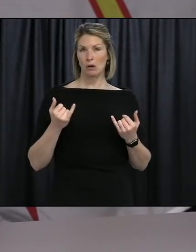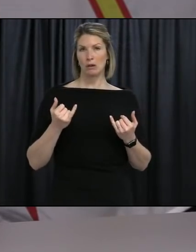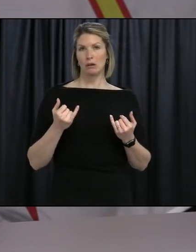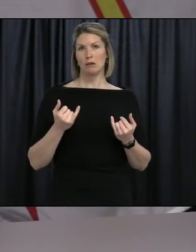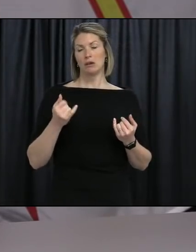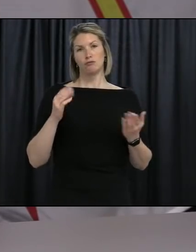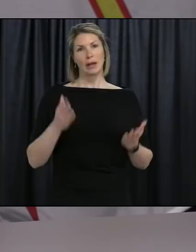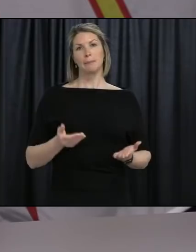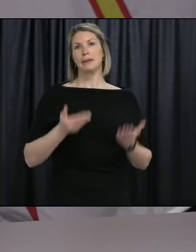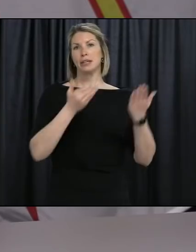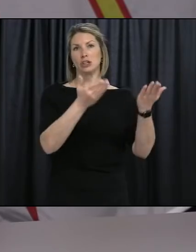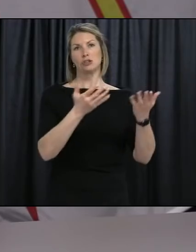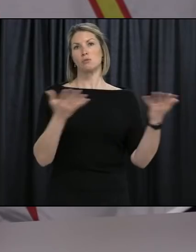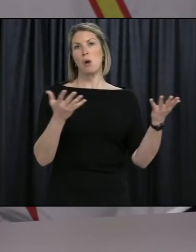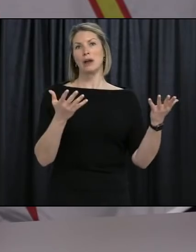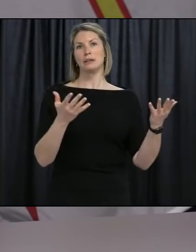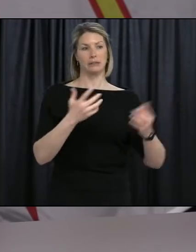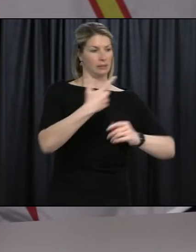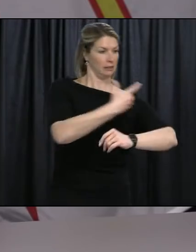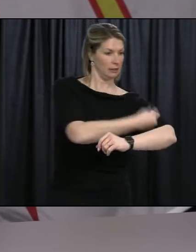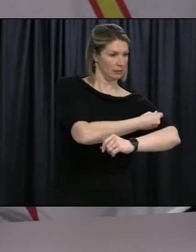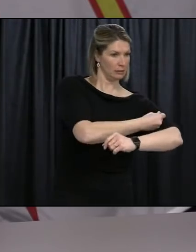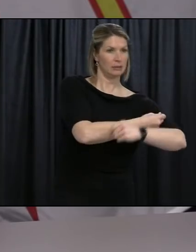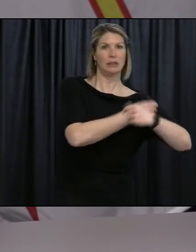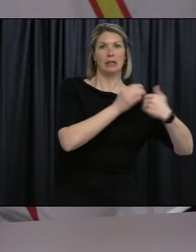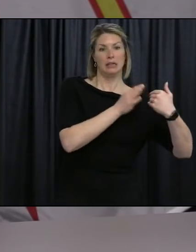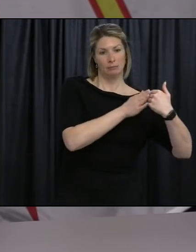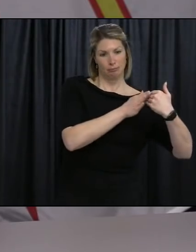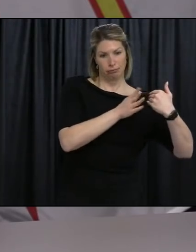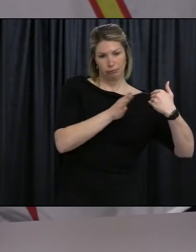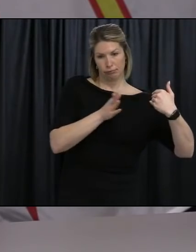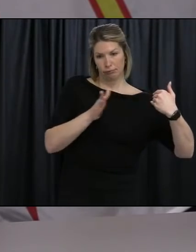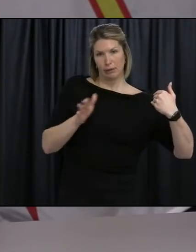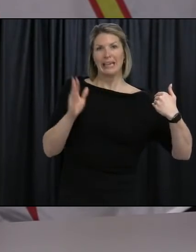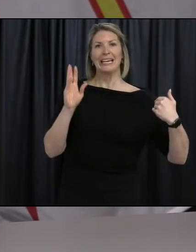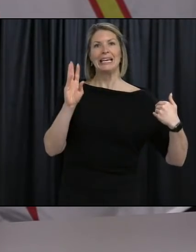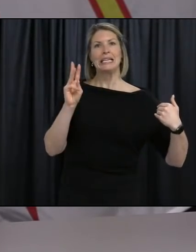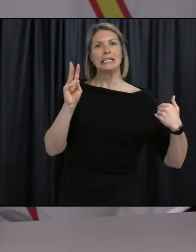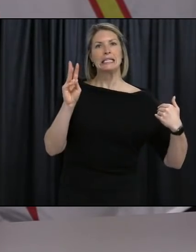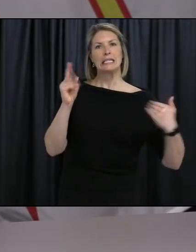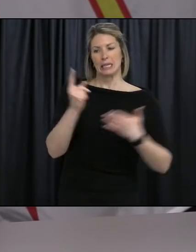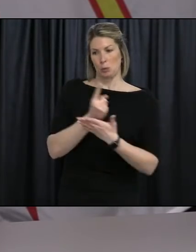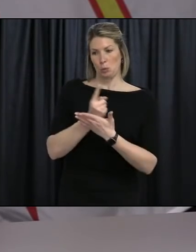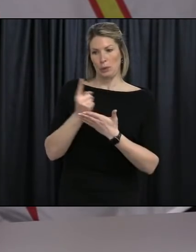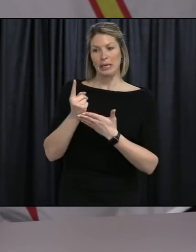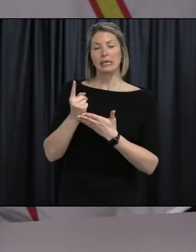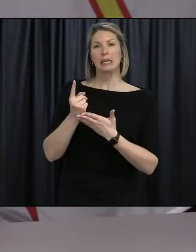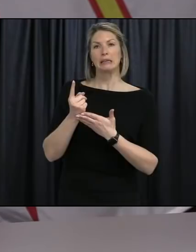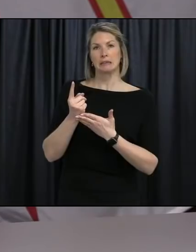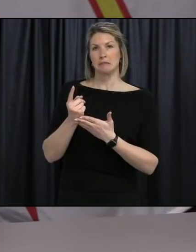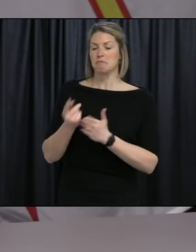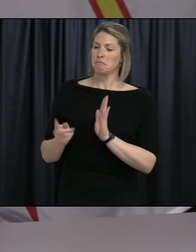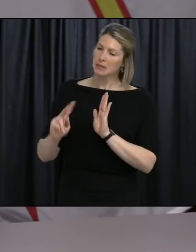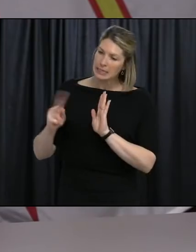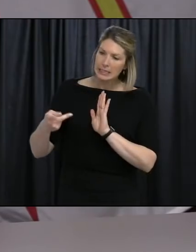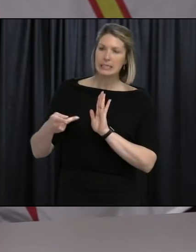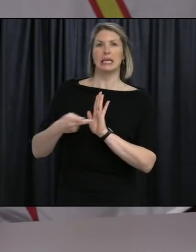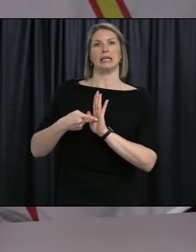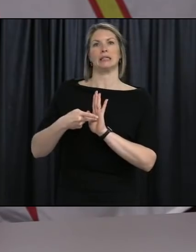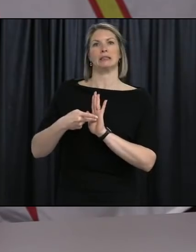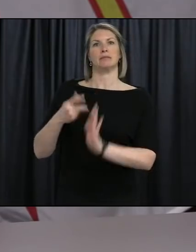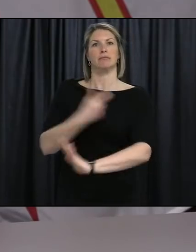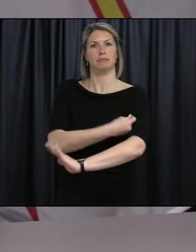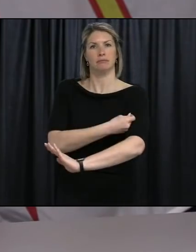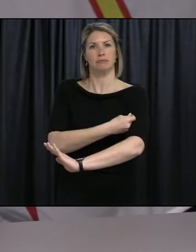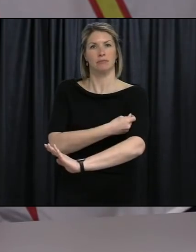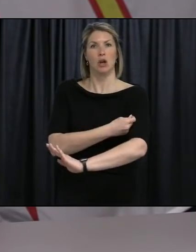Certainly, that evidence is being reviewed at the moment. NACI, our National Advisory Committee on Immunization, has not made any changes